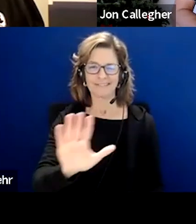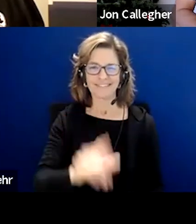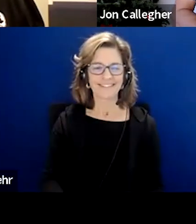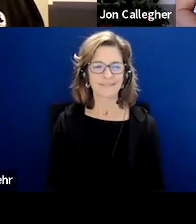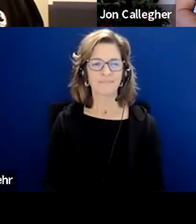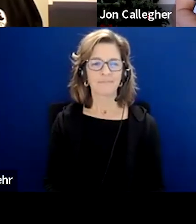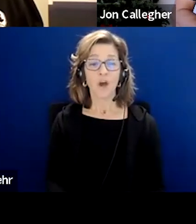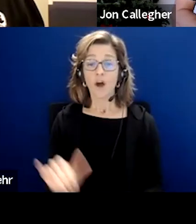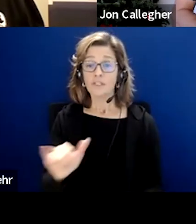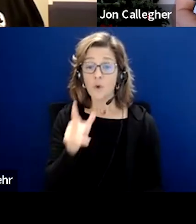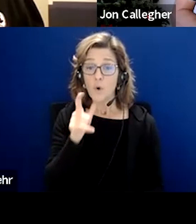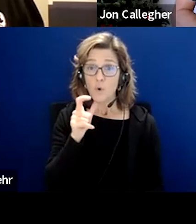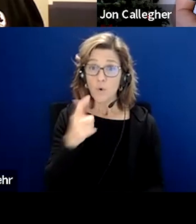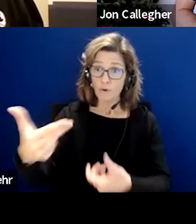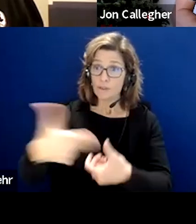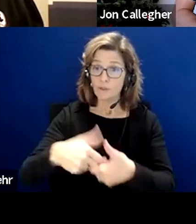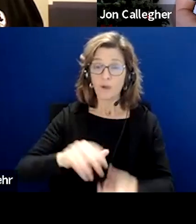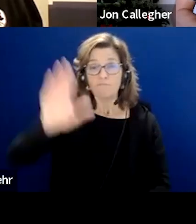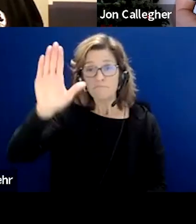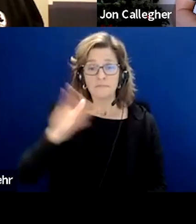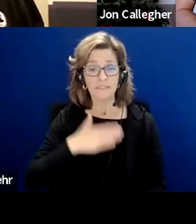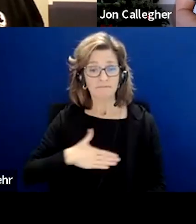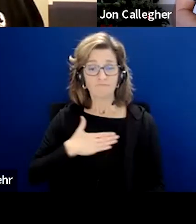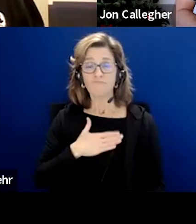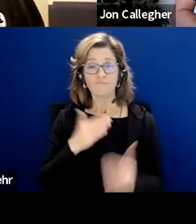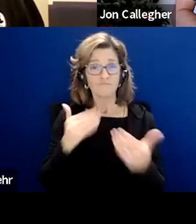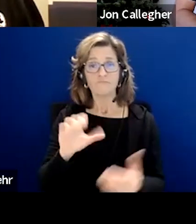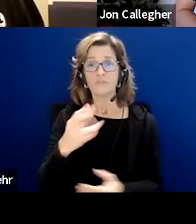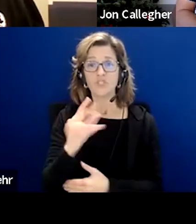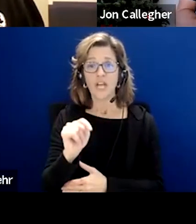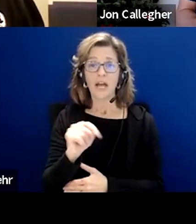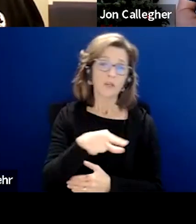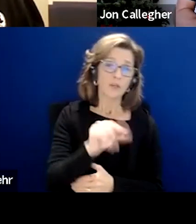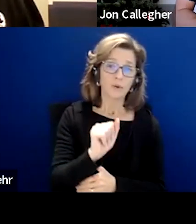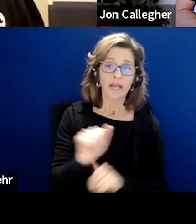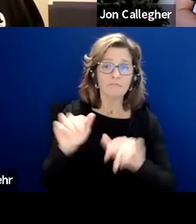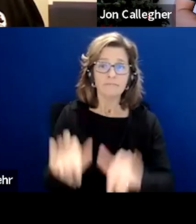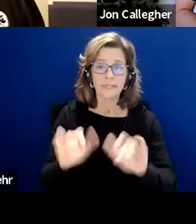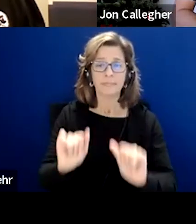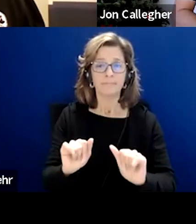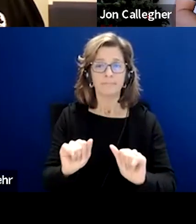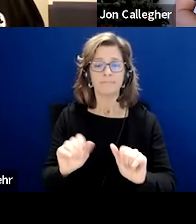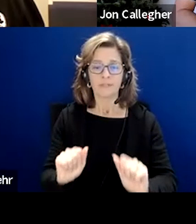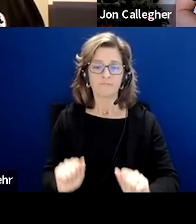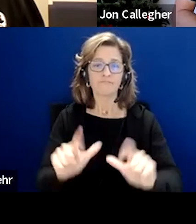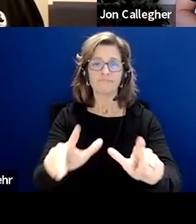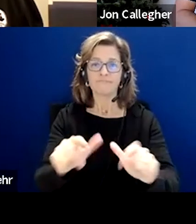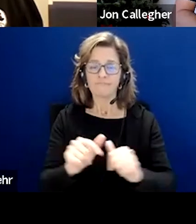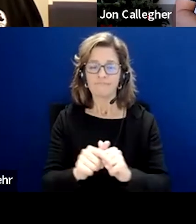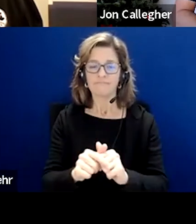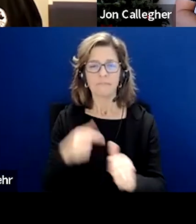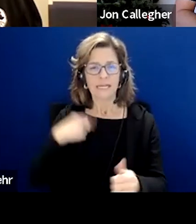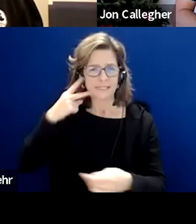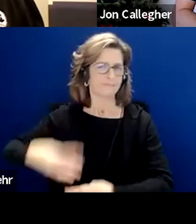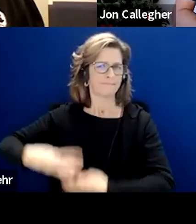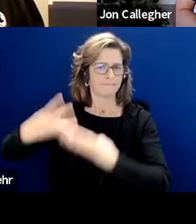those participants to put some questions in the Q&A or chat. I think there are already some there popping up,